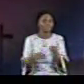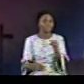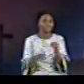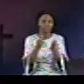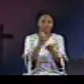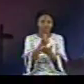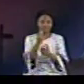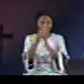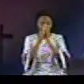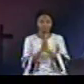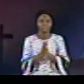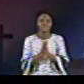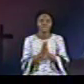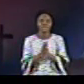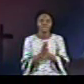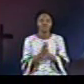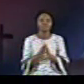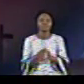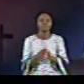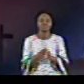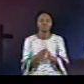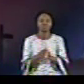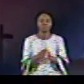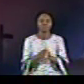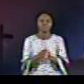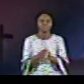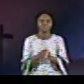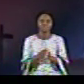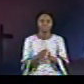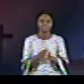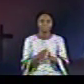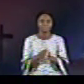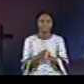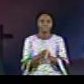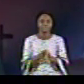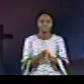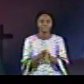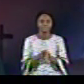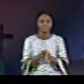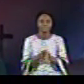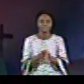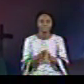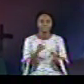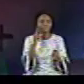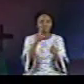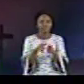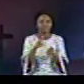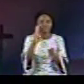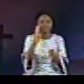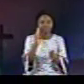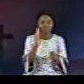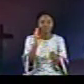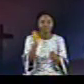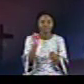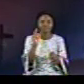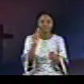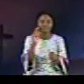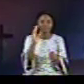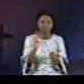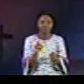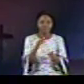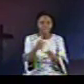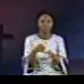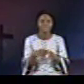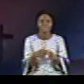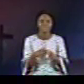Sister, bend yourself, bend. Sister, bend yourself. You shouldn't bend before. Bend. Uh-huh.